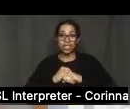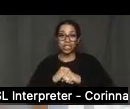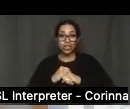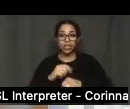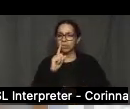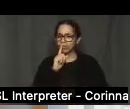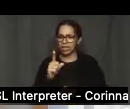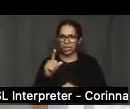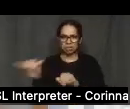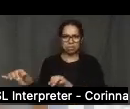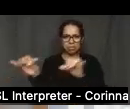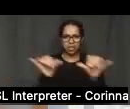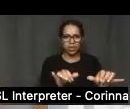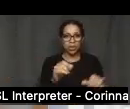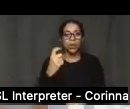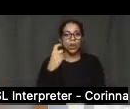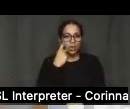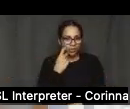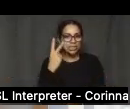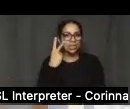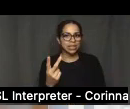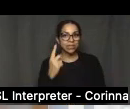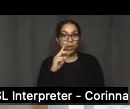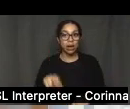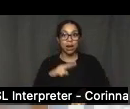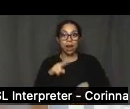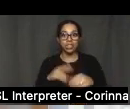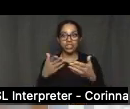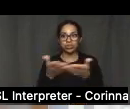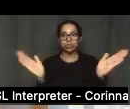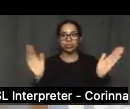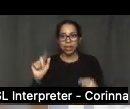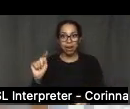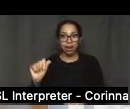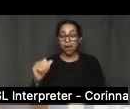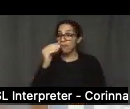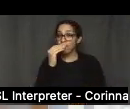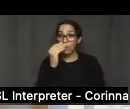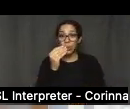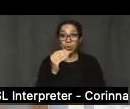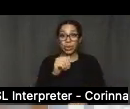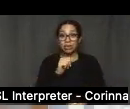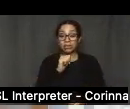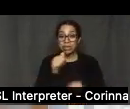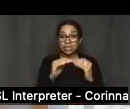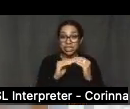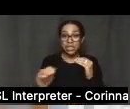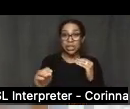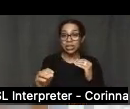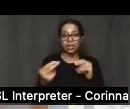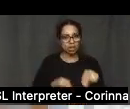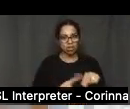recent national data, that food insecurity is on the rise, both here in Colorado, but then of course across the